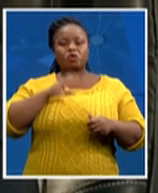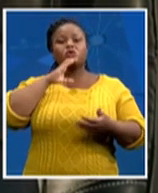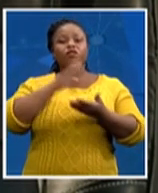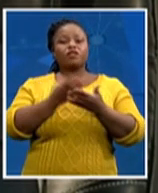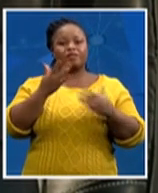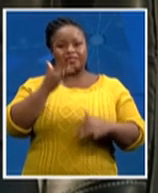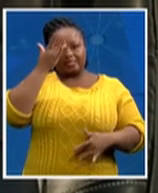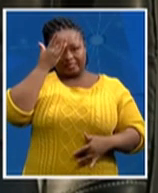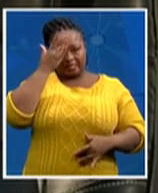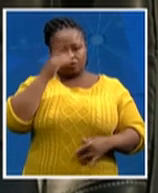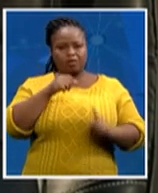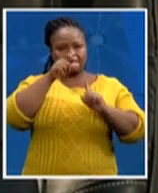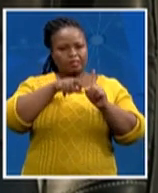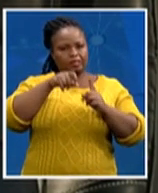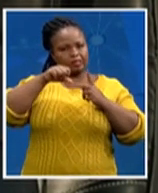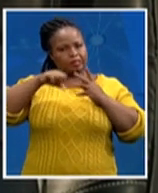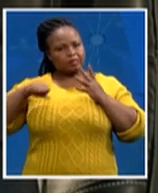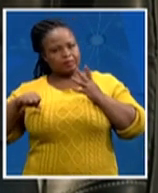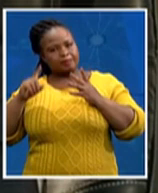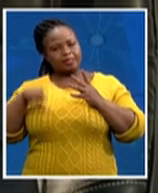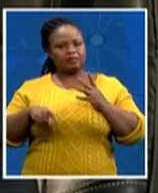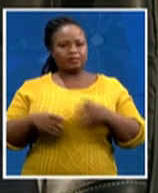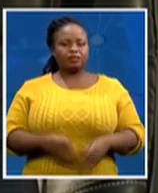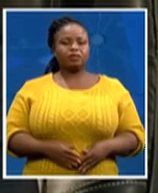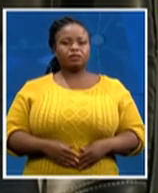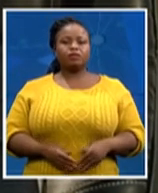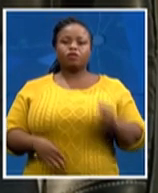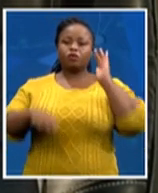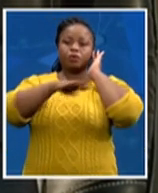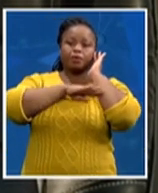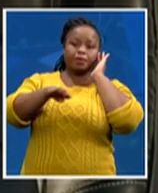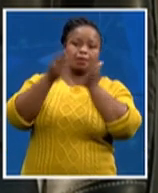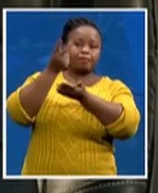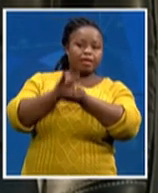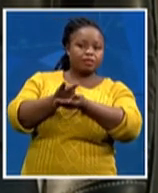dedicating beds for quarantine and isolation as well as